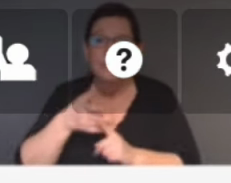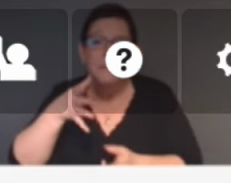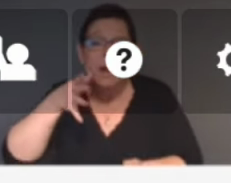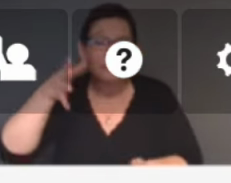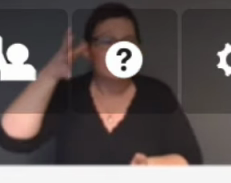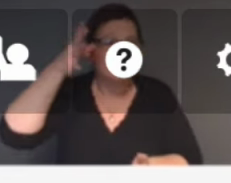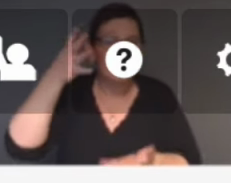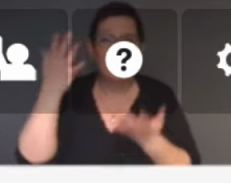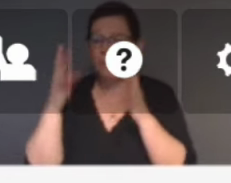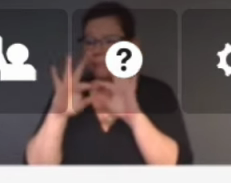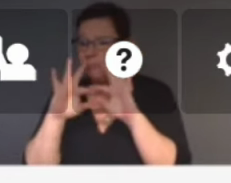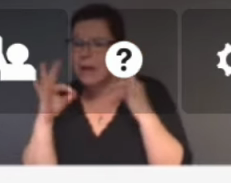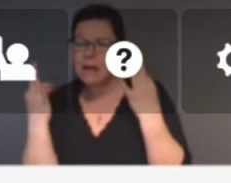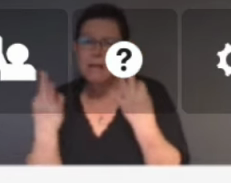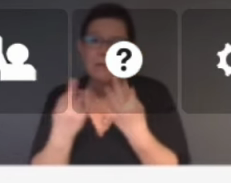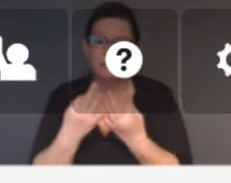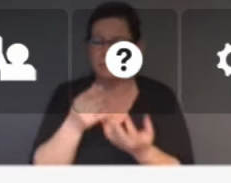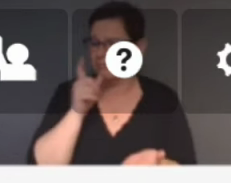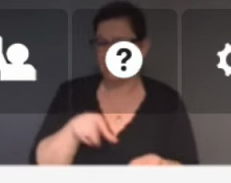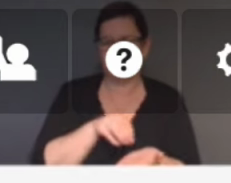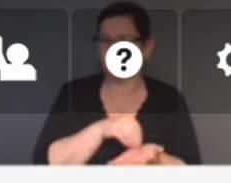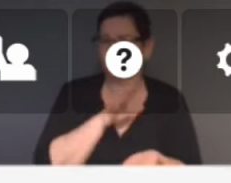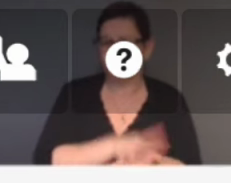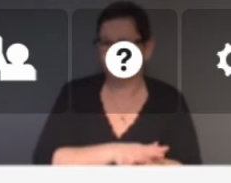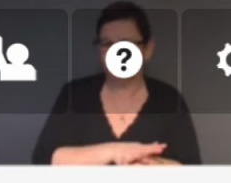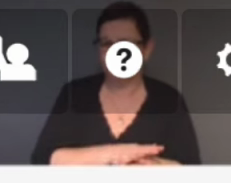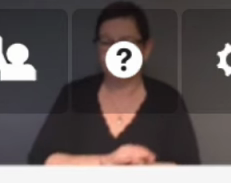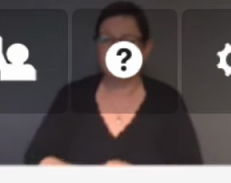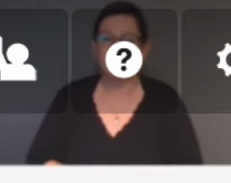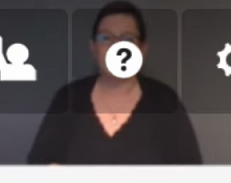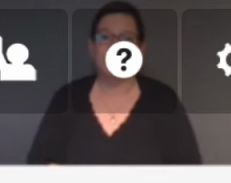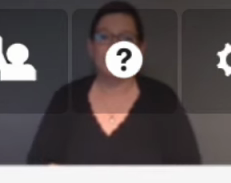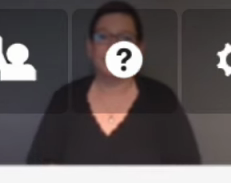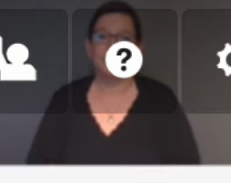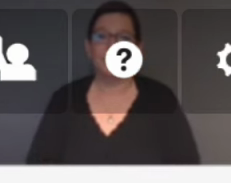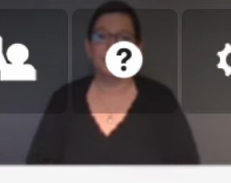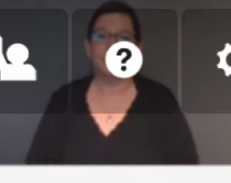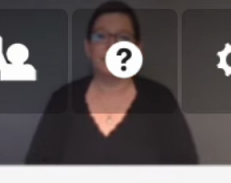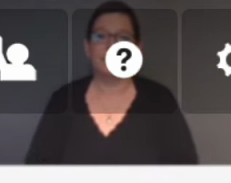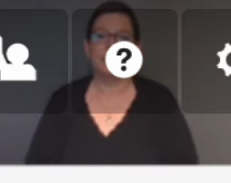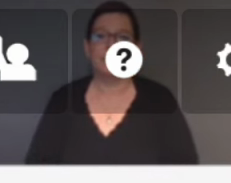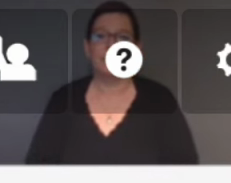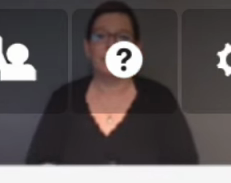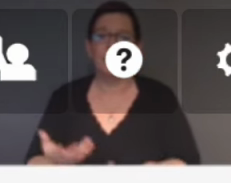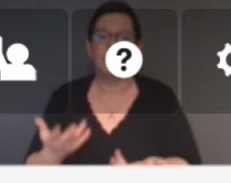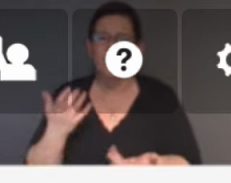To know what to report as income, go to the web addresses on your screen.